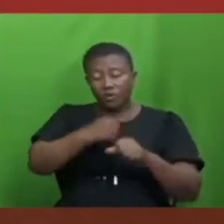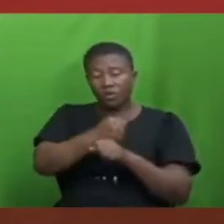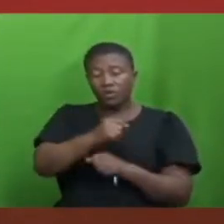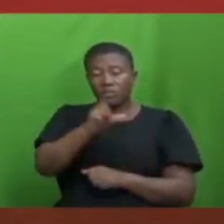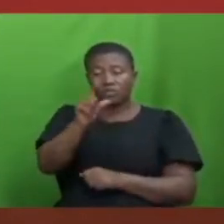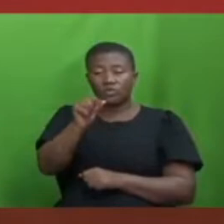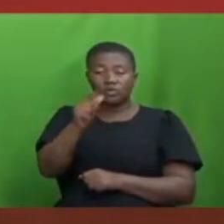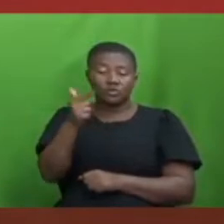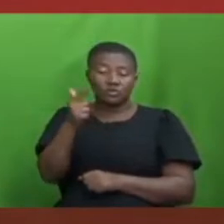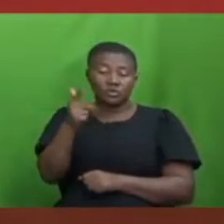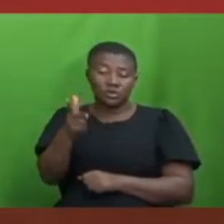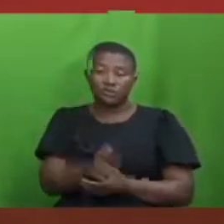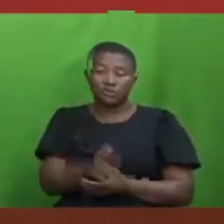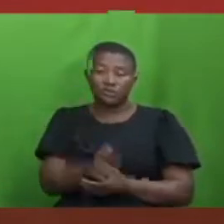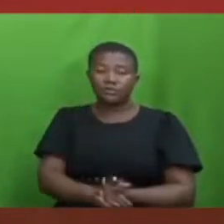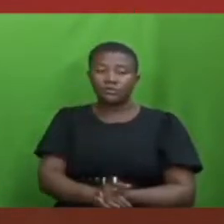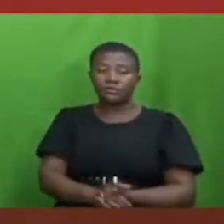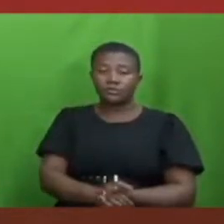2023.